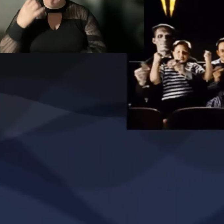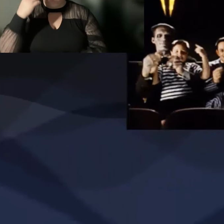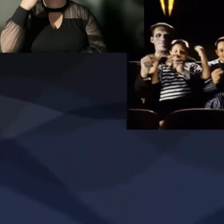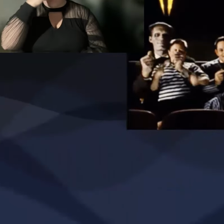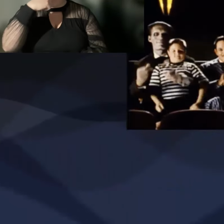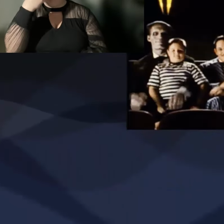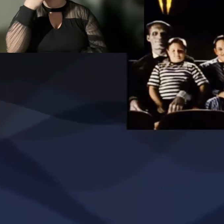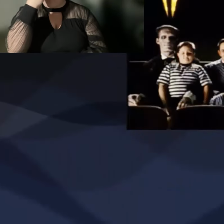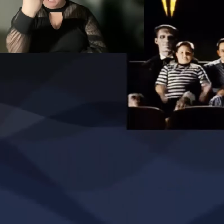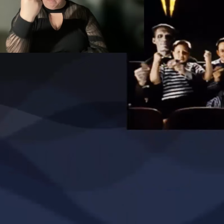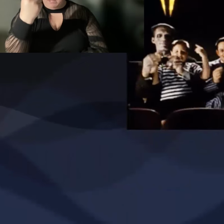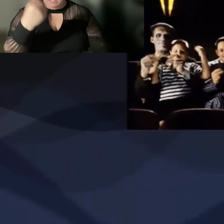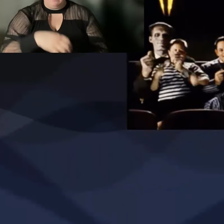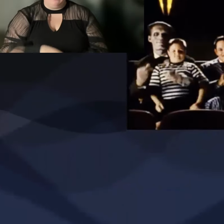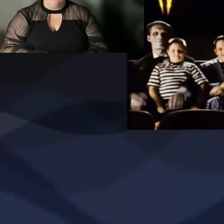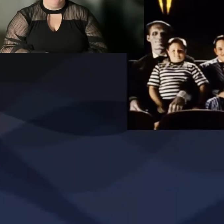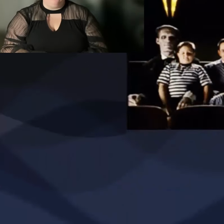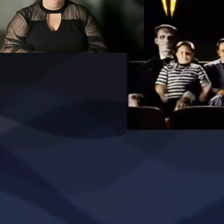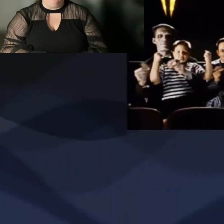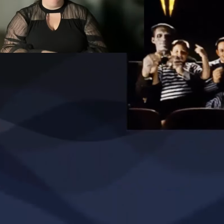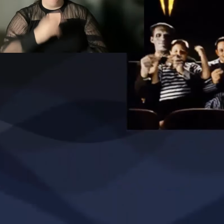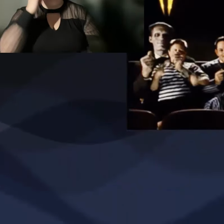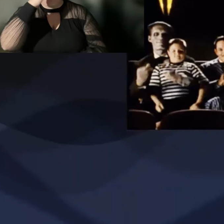family, strong resemblance,